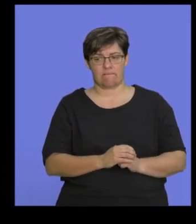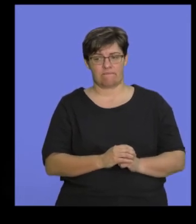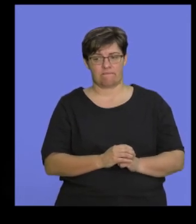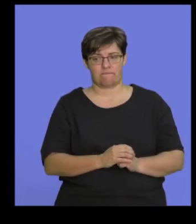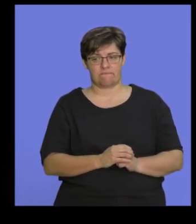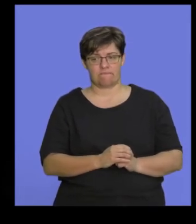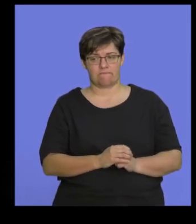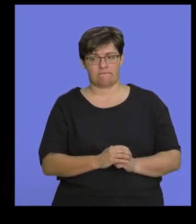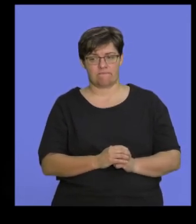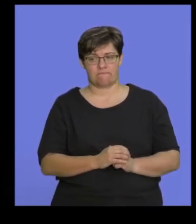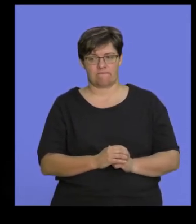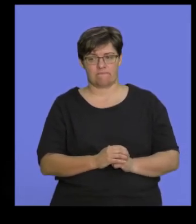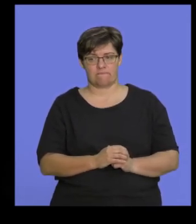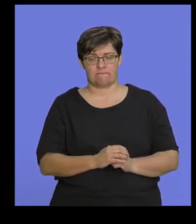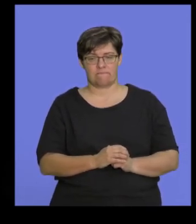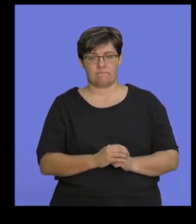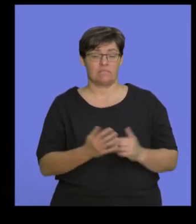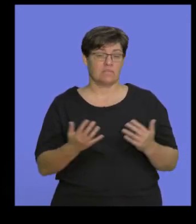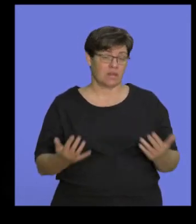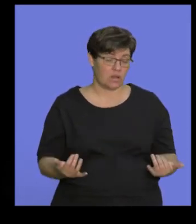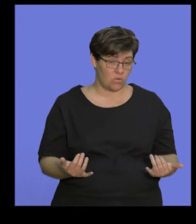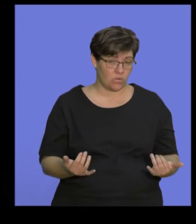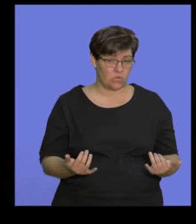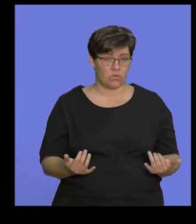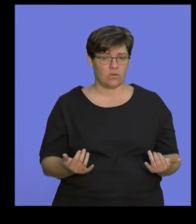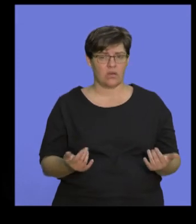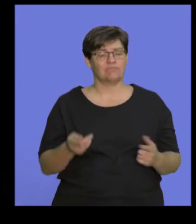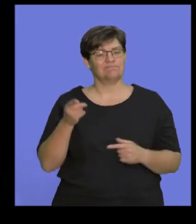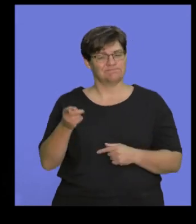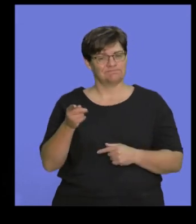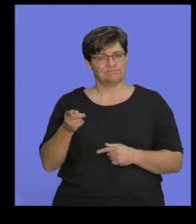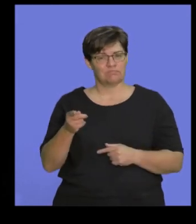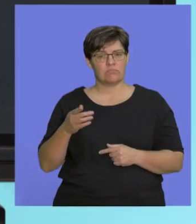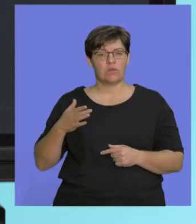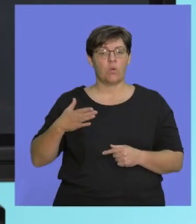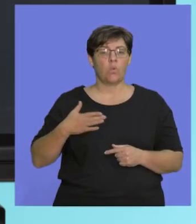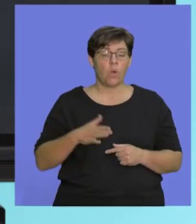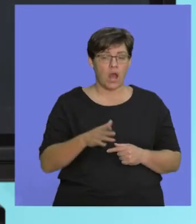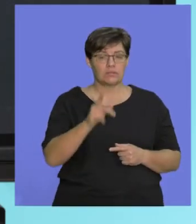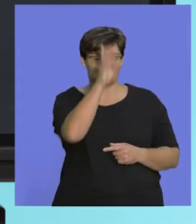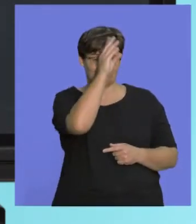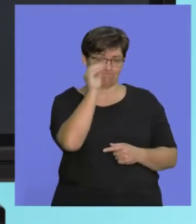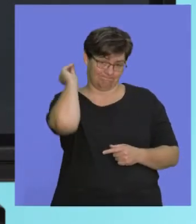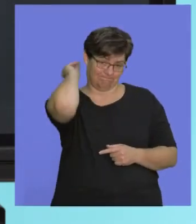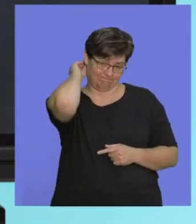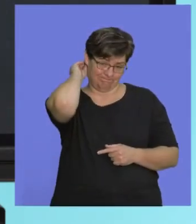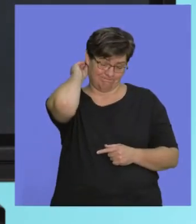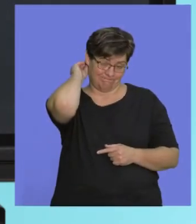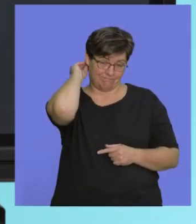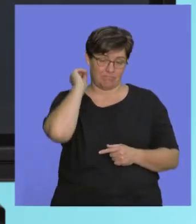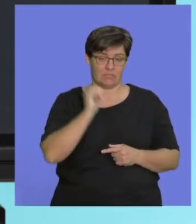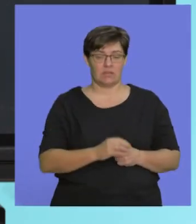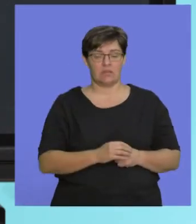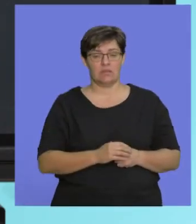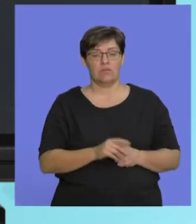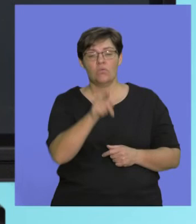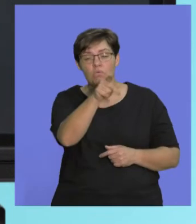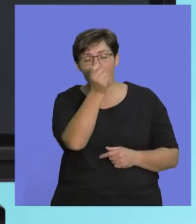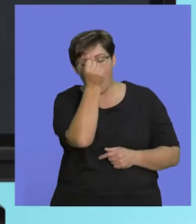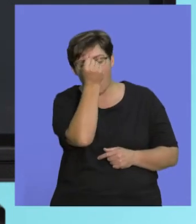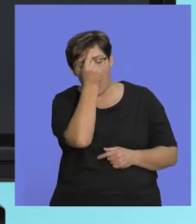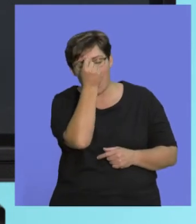8,15%. Now, if we get to this, what I want you guys to please note here is, please understand that when you're